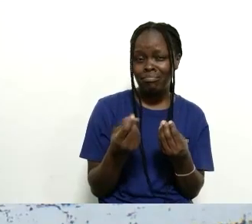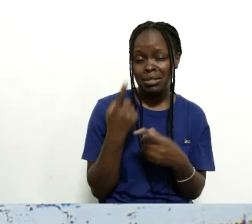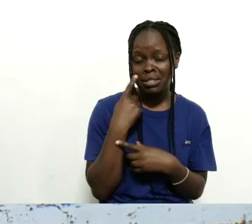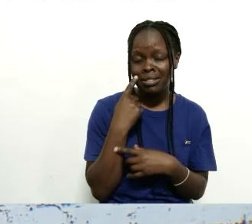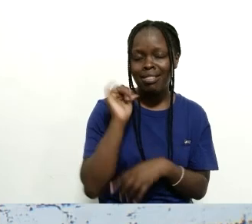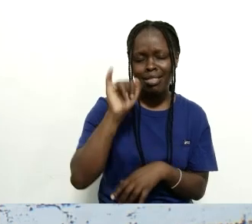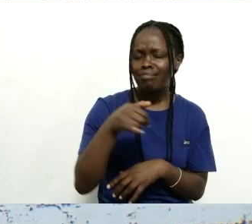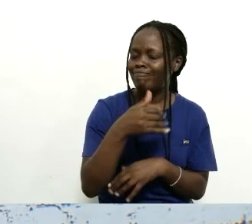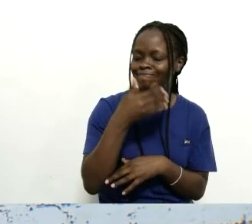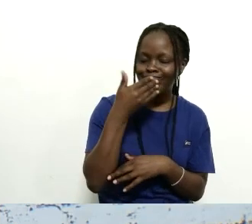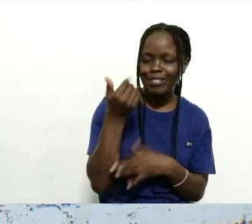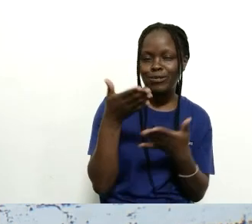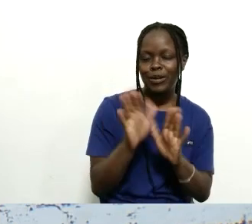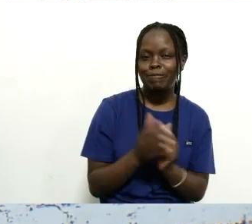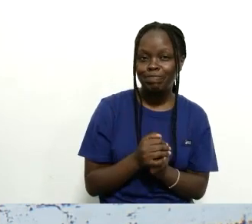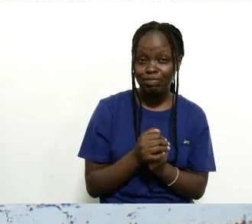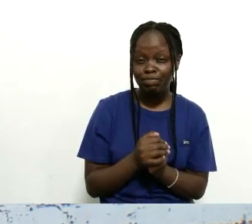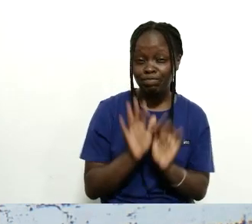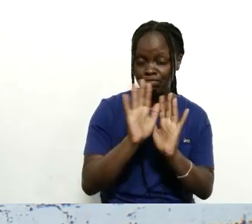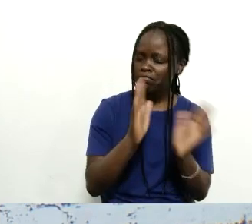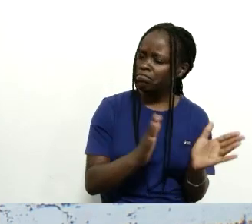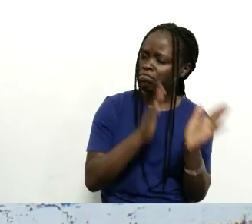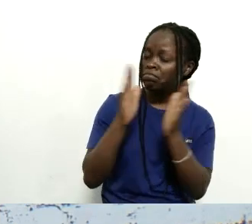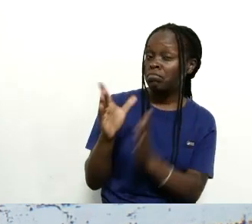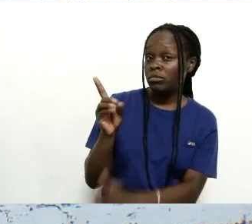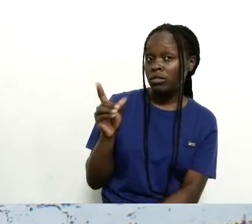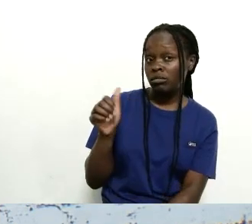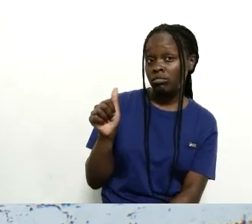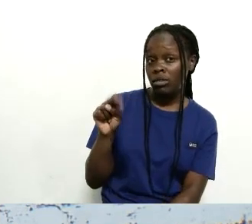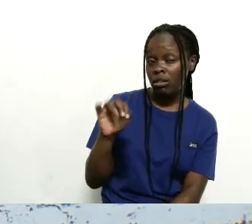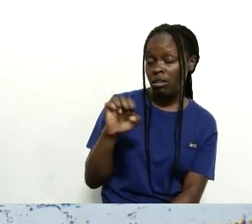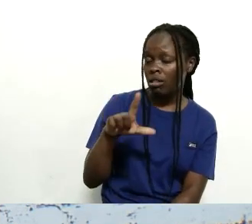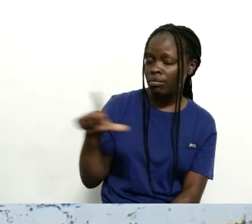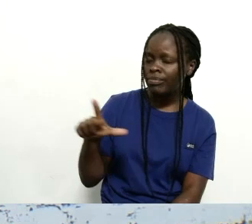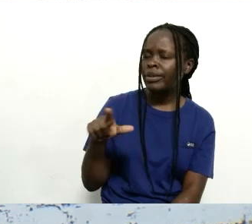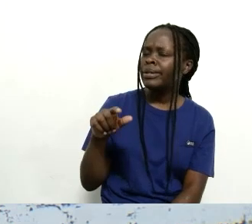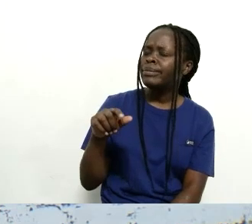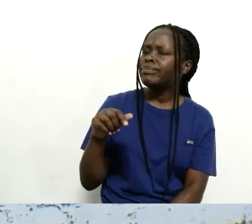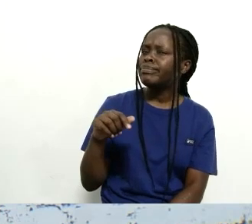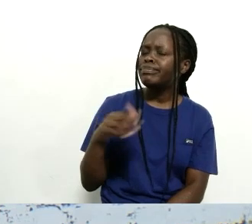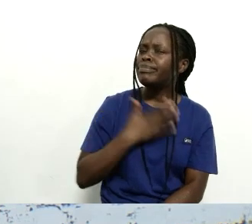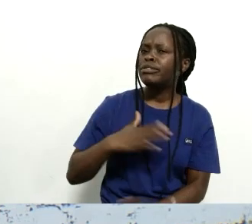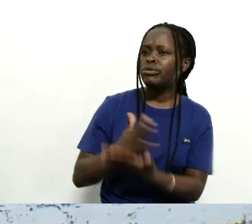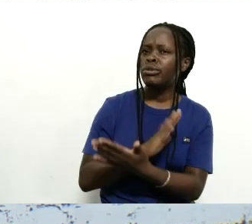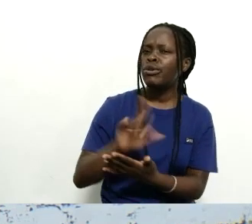as an ICT teacher coach, down there on the ground, we normally